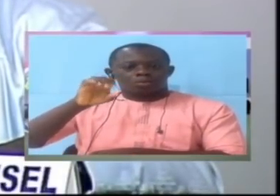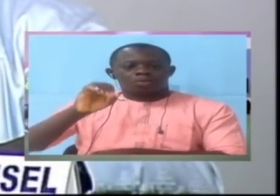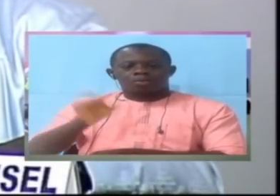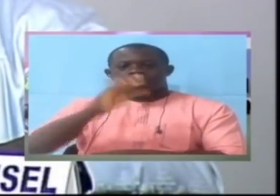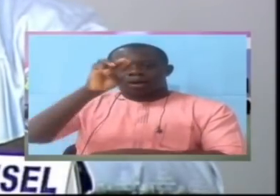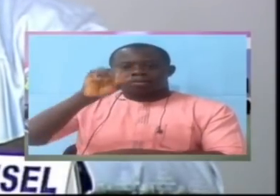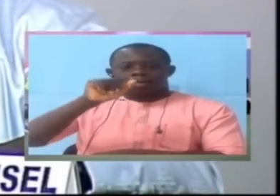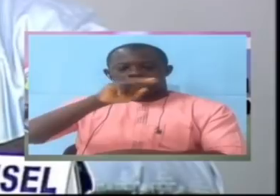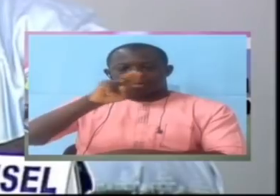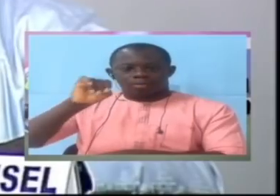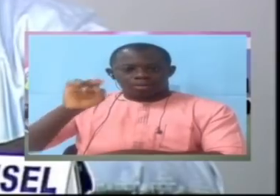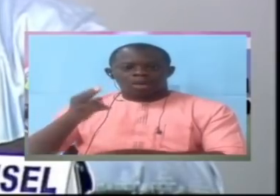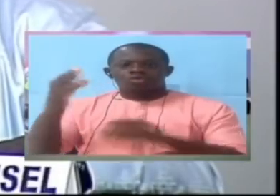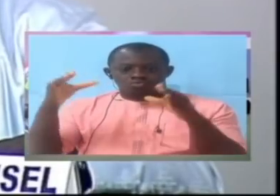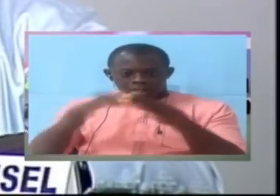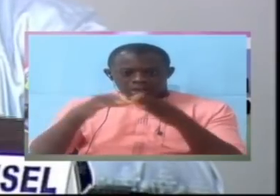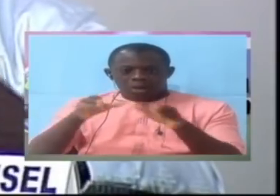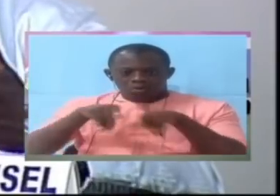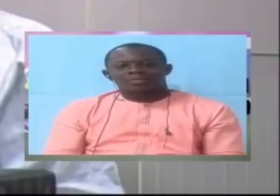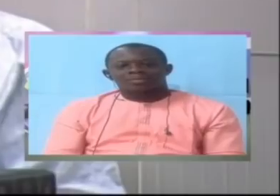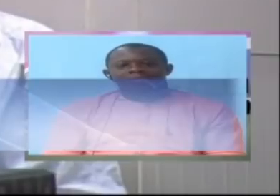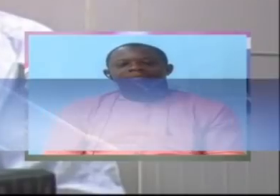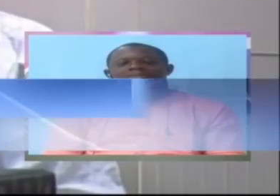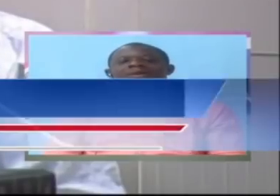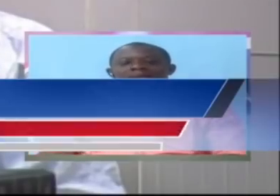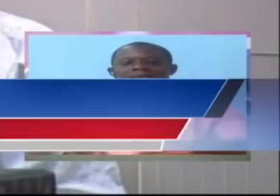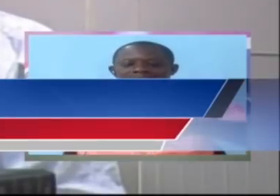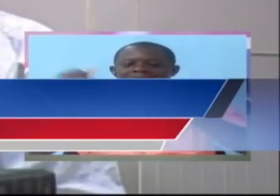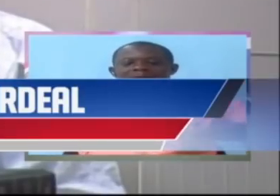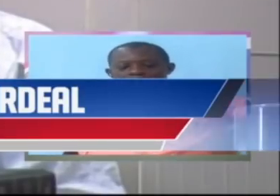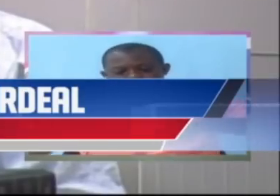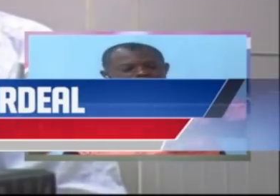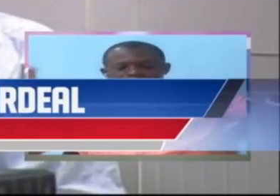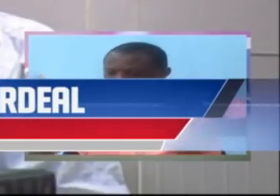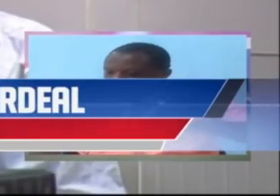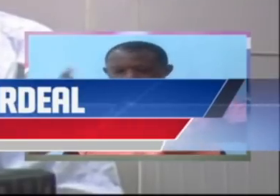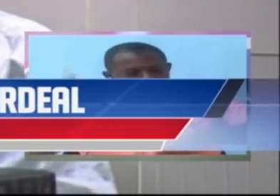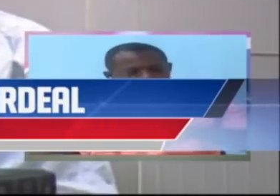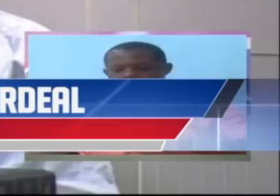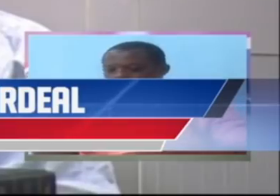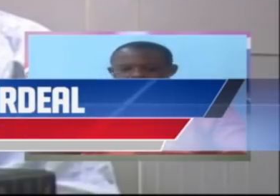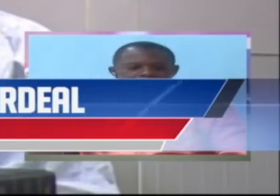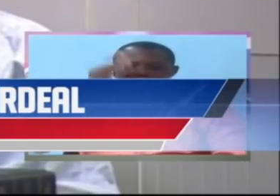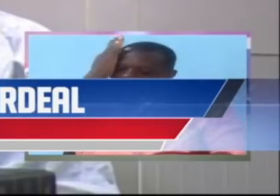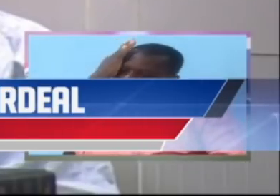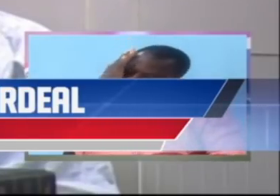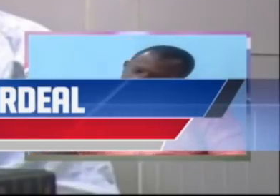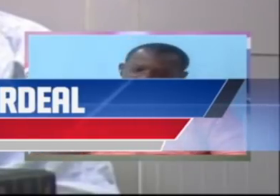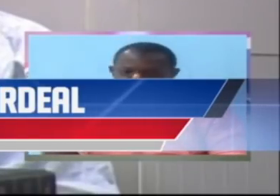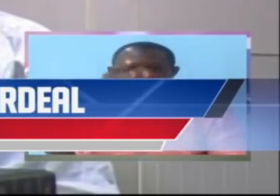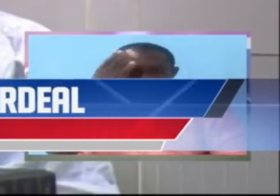Yes, that was the day. The witness said some of the arrested people could not survive having undergone serious